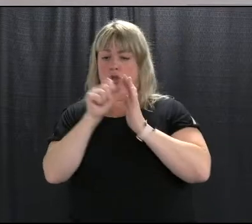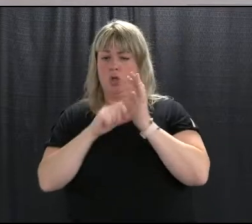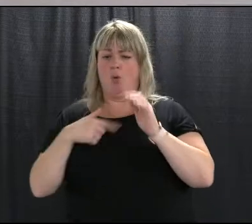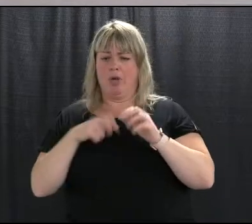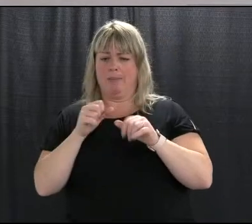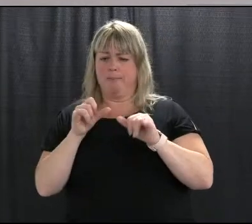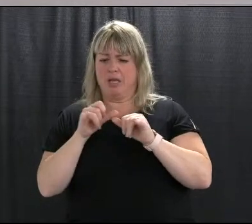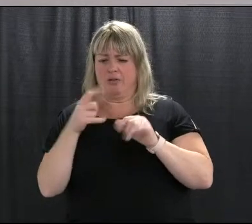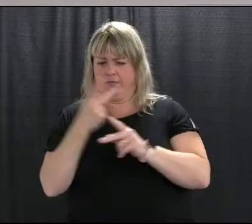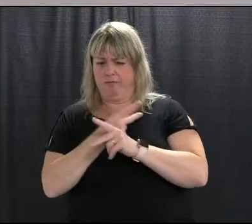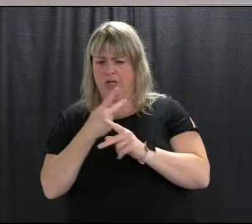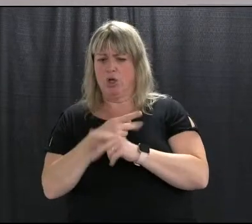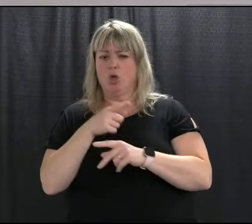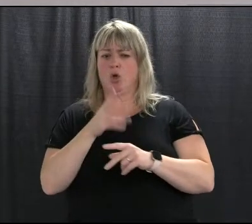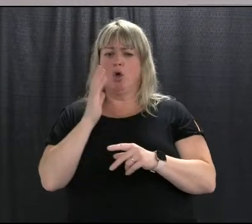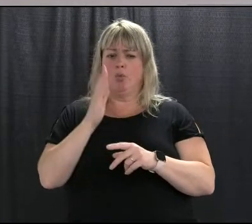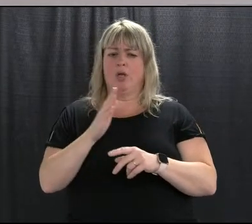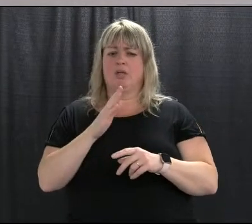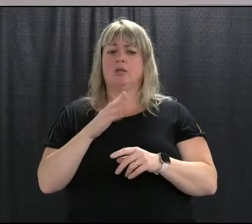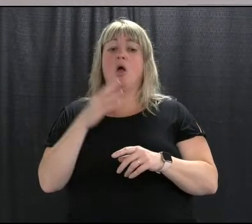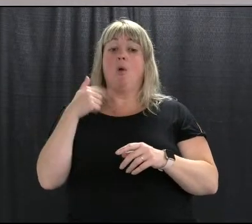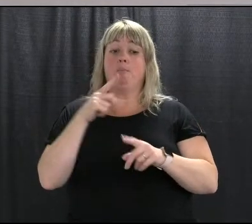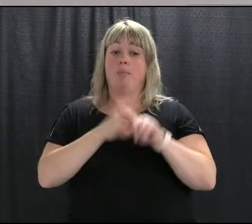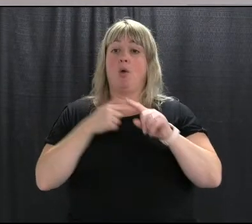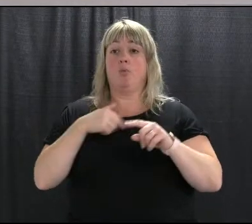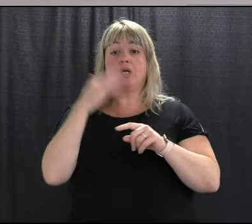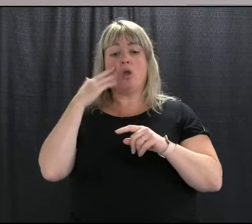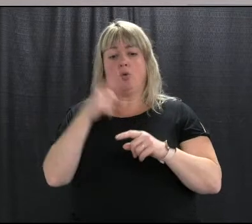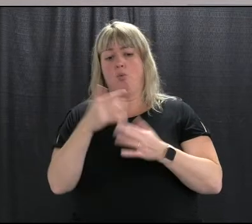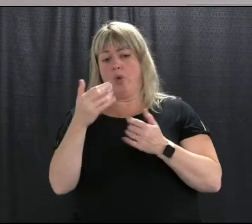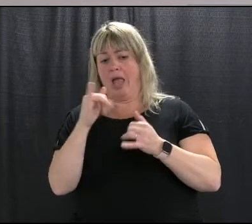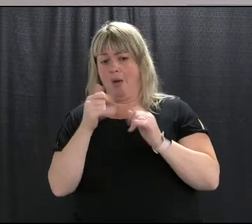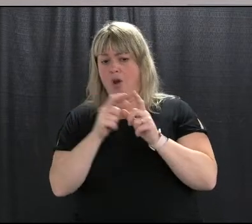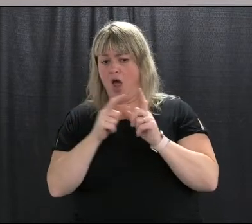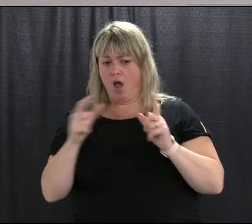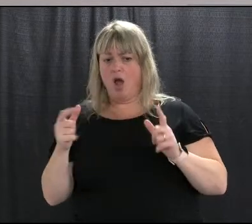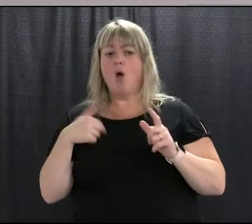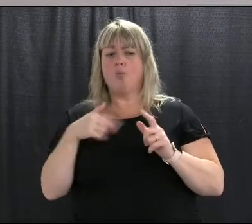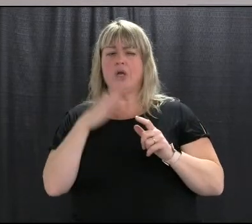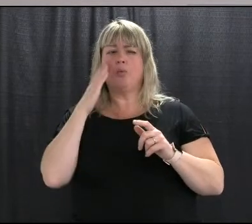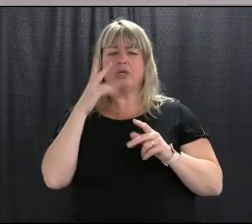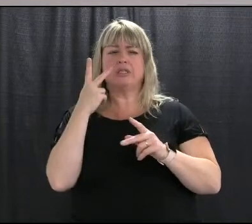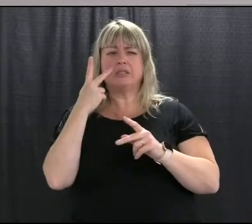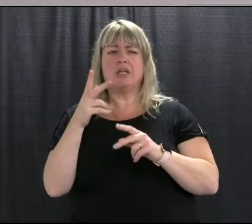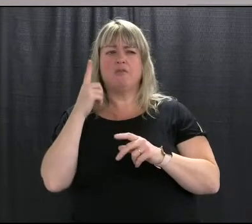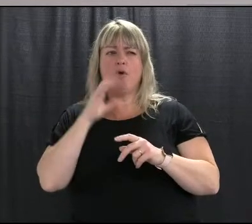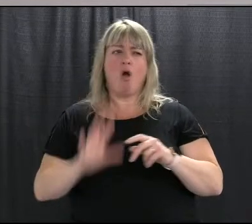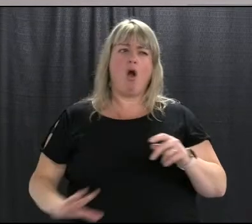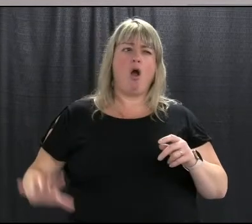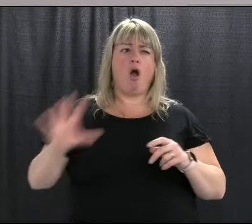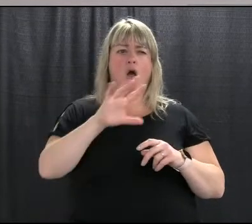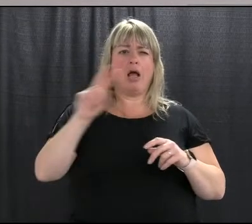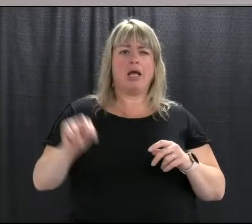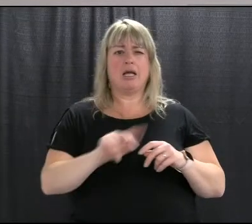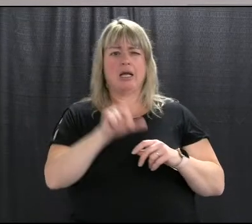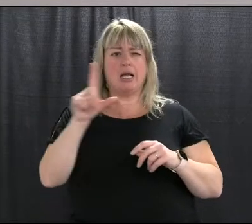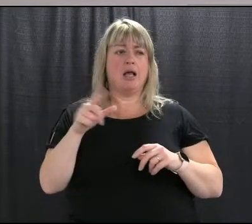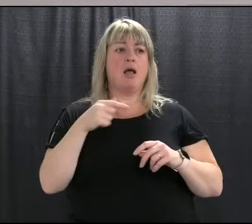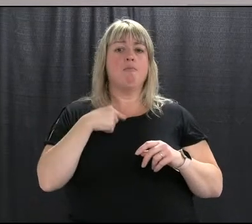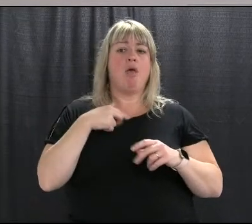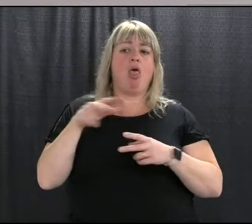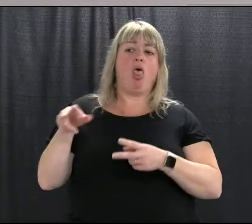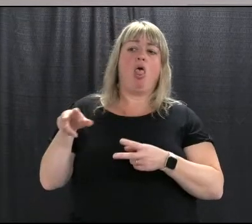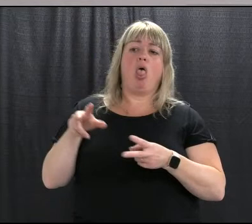measure the time somebody is actually waiting, and standardize that throughout the province. And I didn't mean to steal your thunder, Cassie,